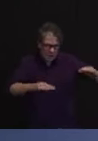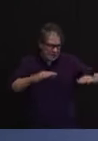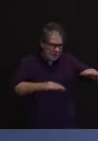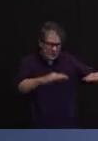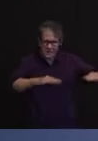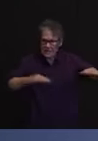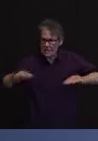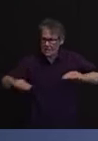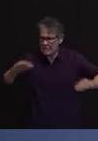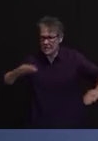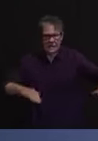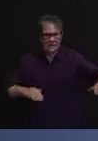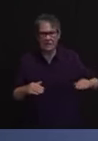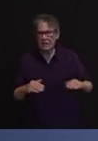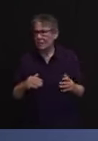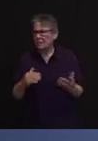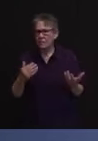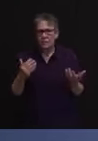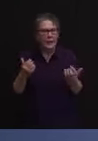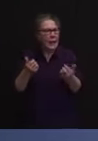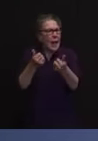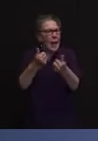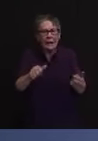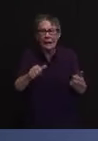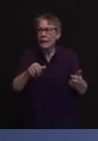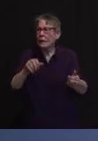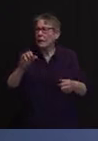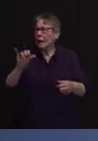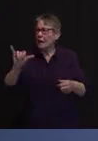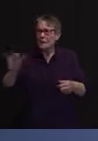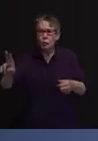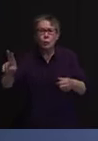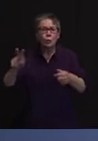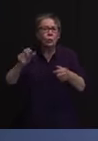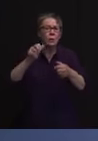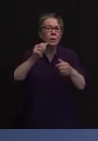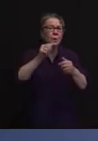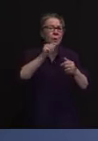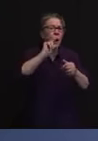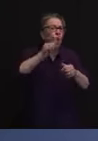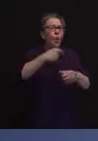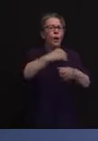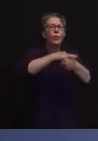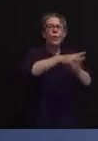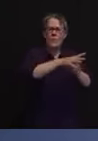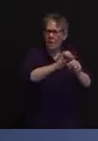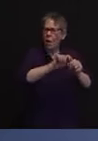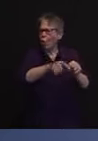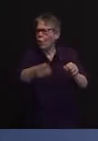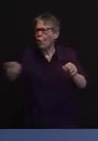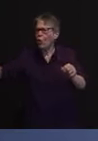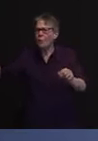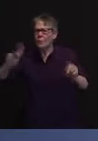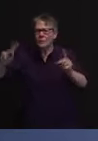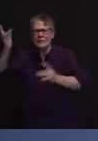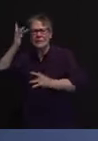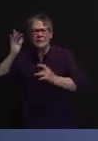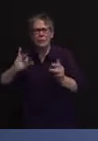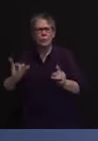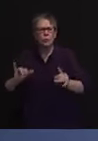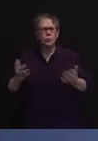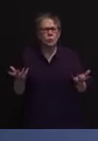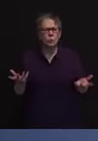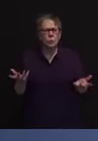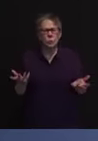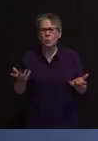exclusion criteria based on age, disability, or other factors. The